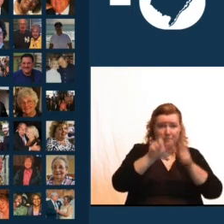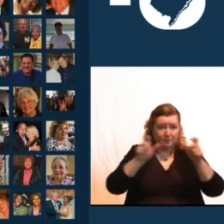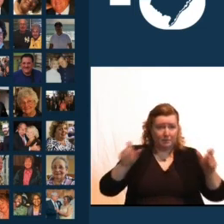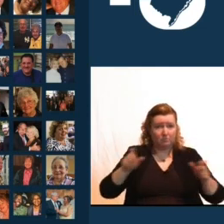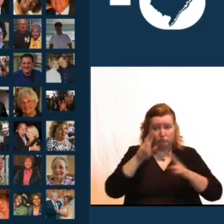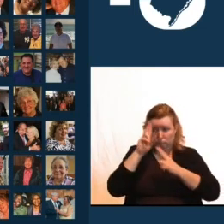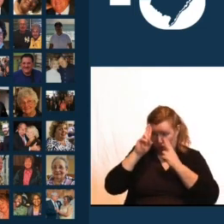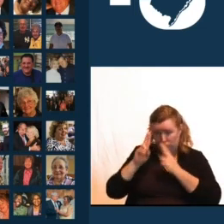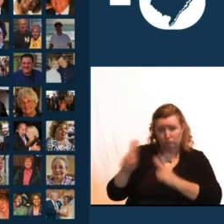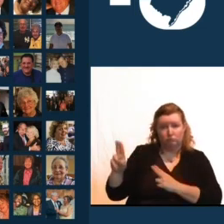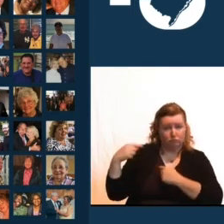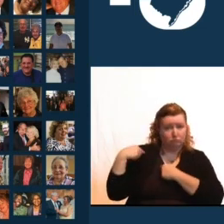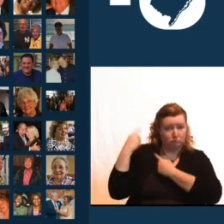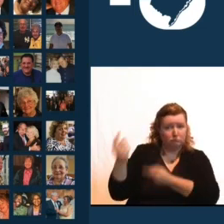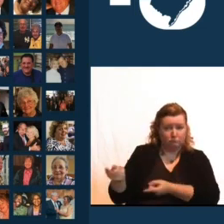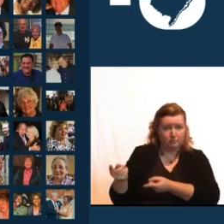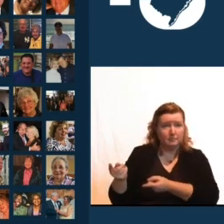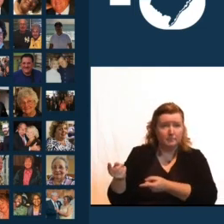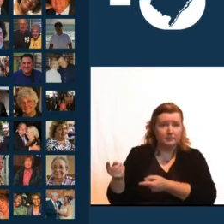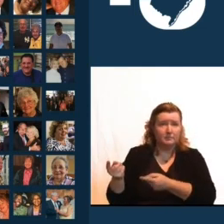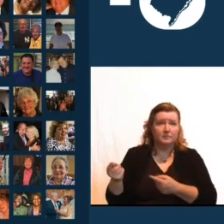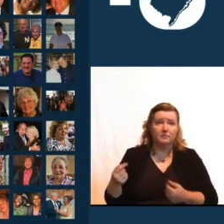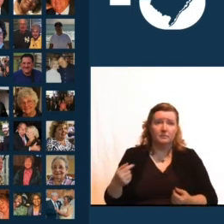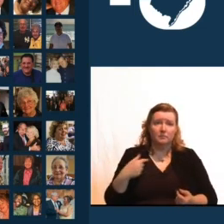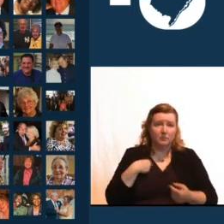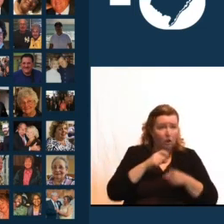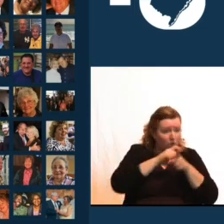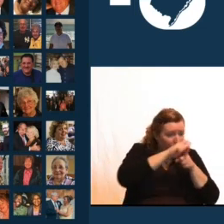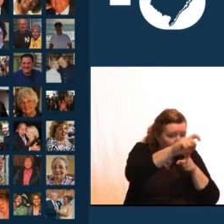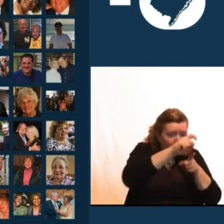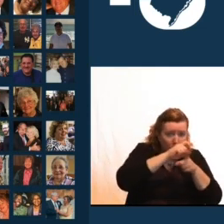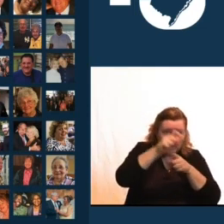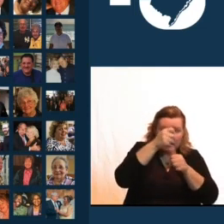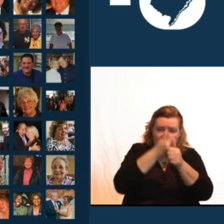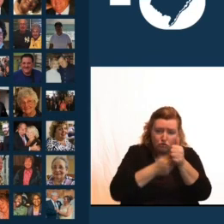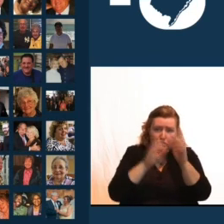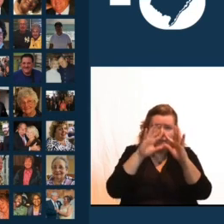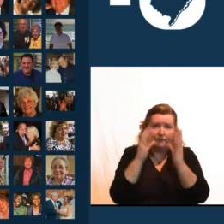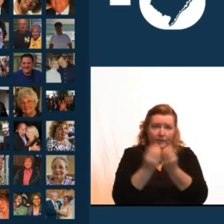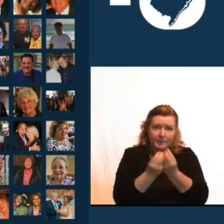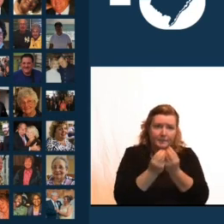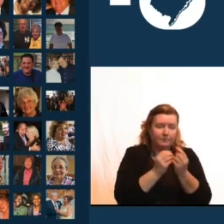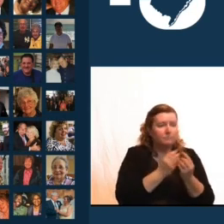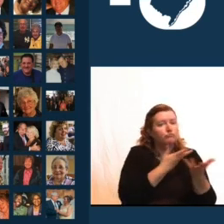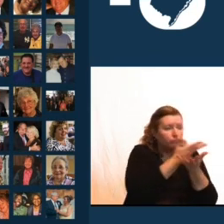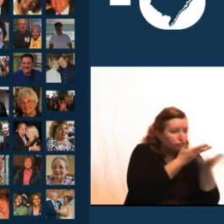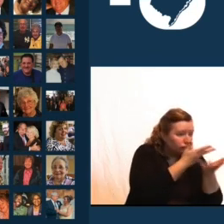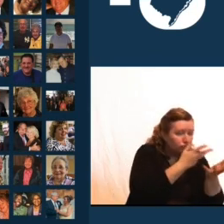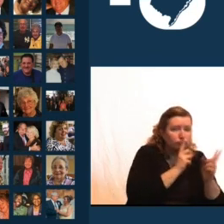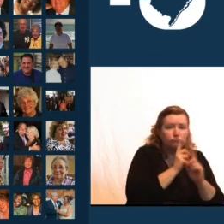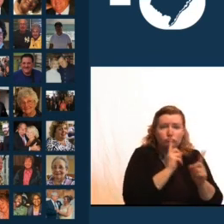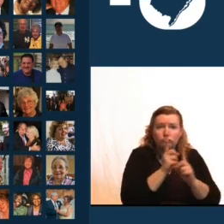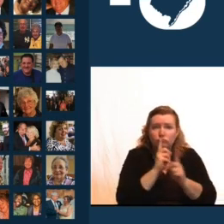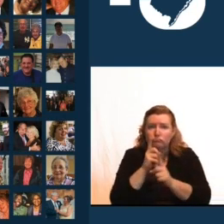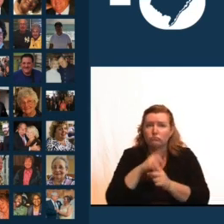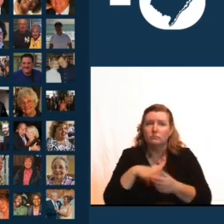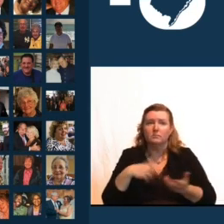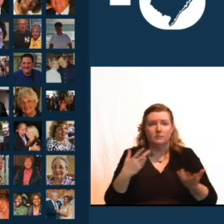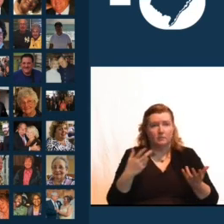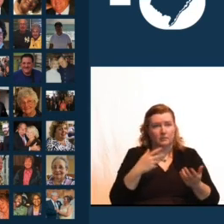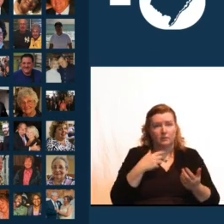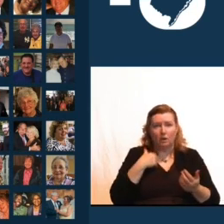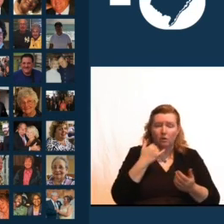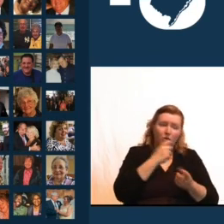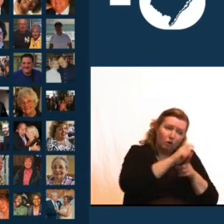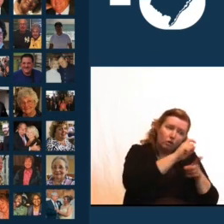with well more than 1,000 family members. They told me stories and brought me in on inside family stories and jokes. Some